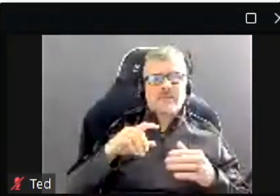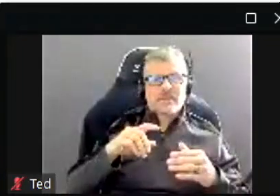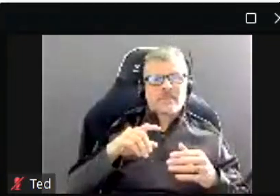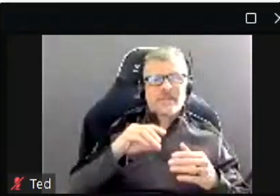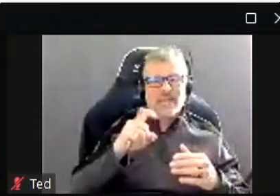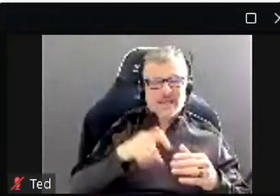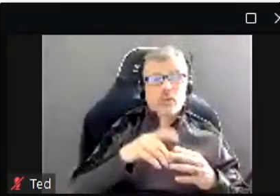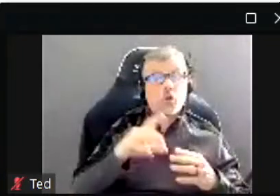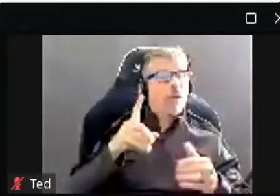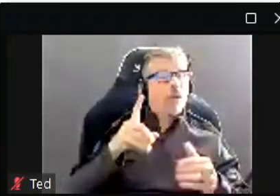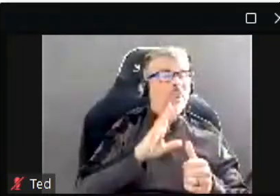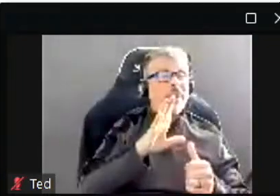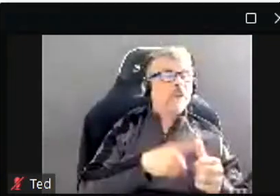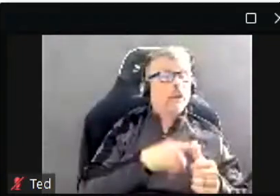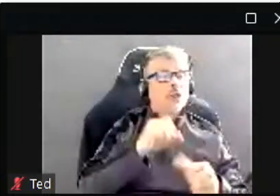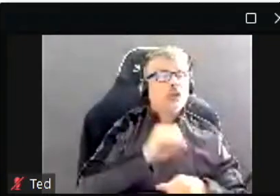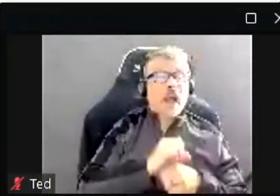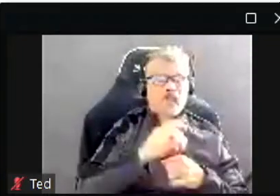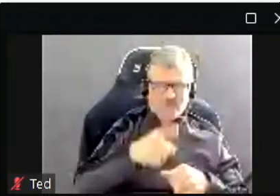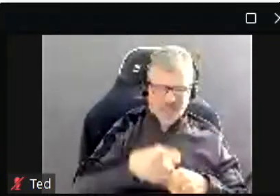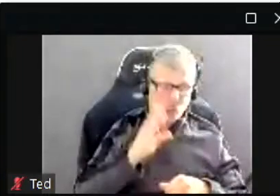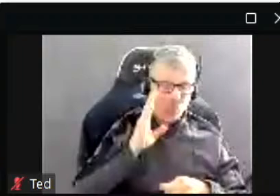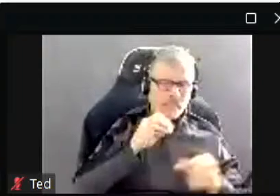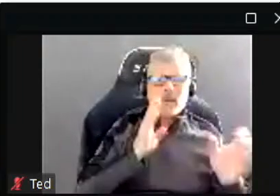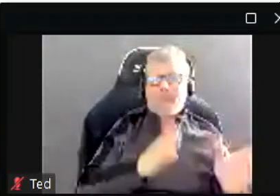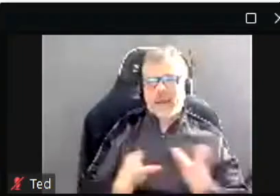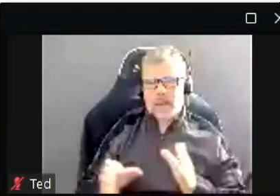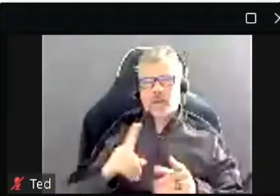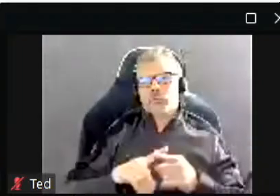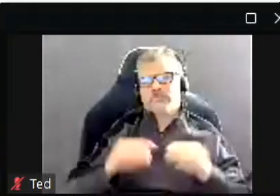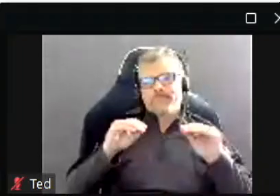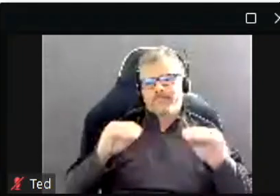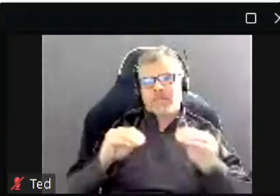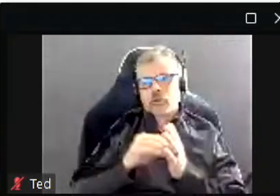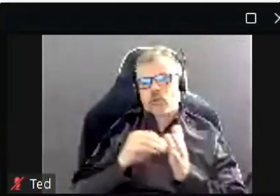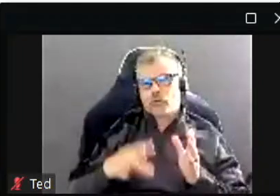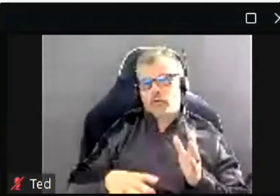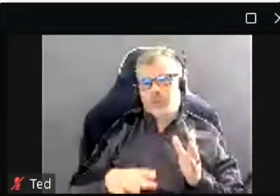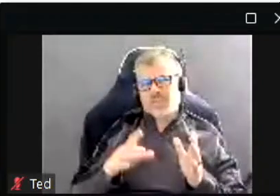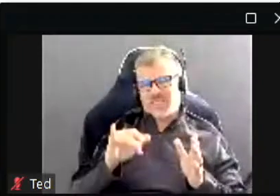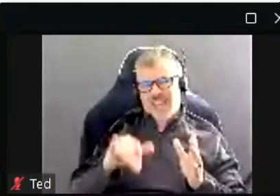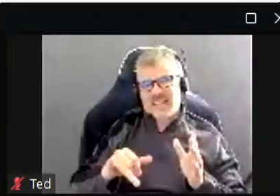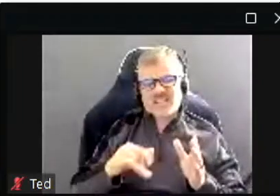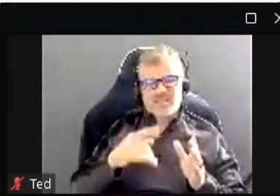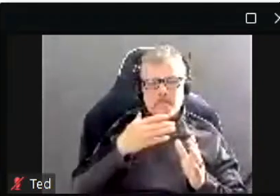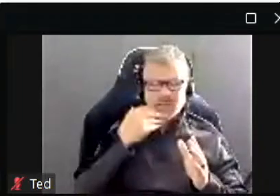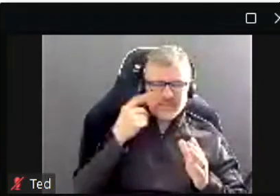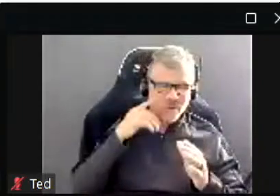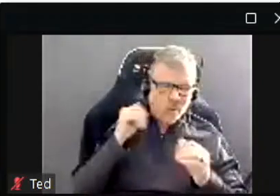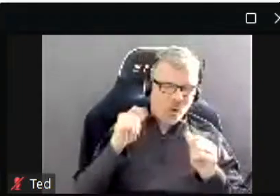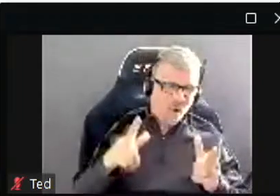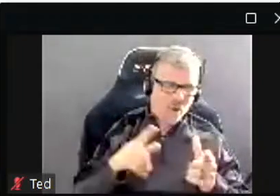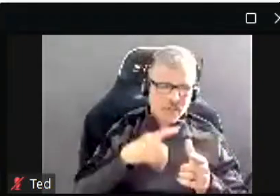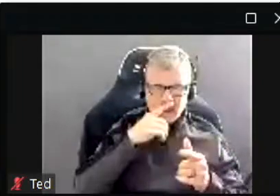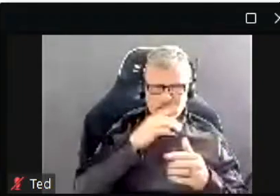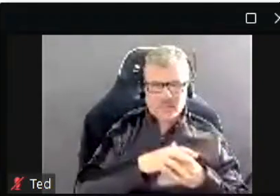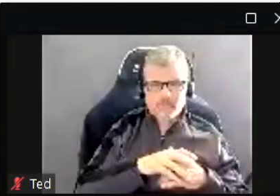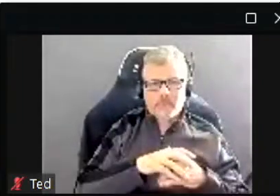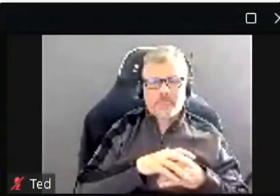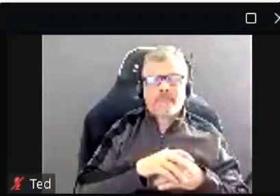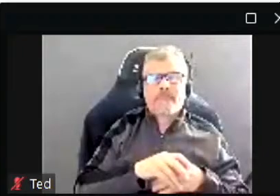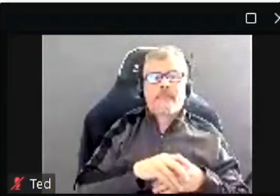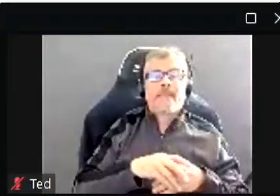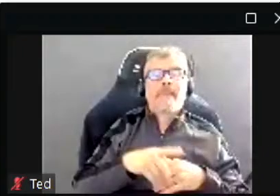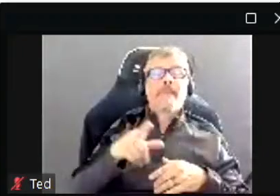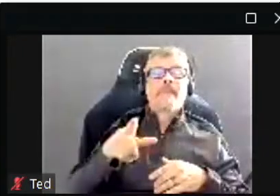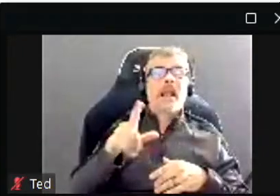first job, they're going to be prepared to take on students in a way that helps all kids. So I think those are the strategies. I think Leslie spoke very eloquently